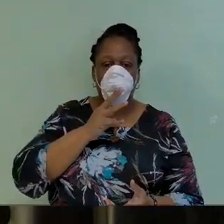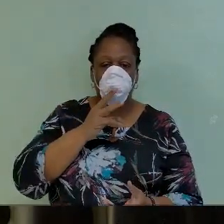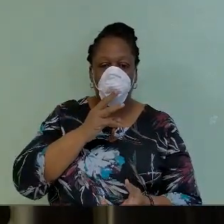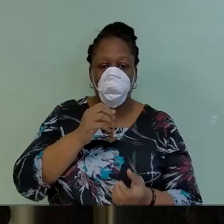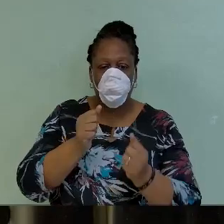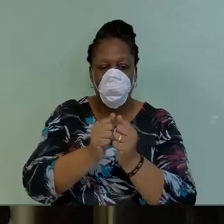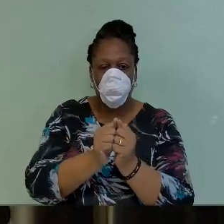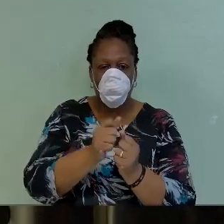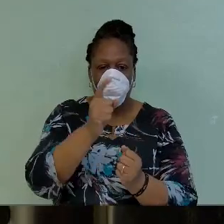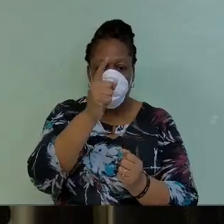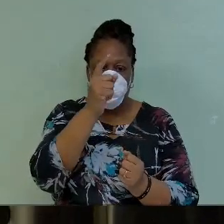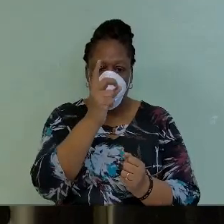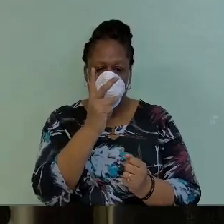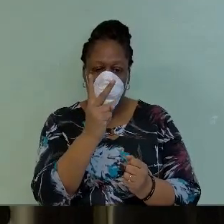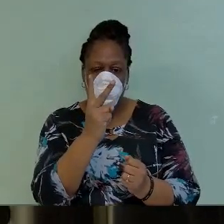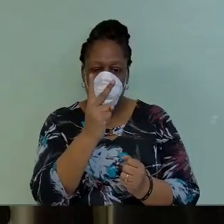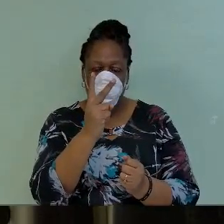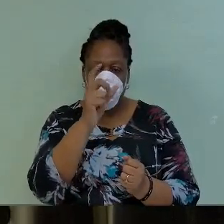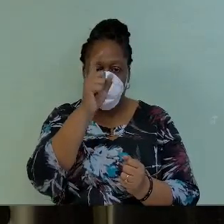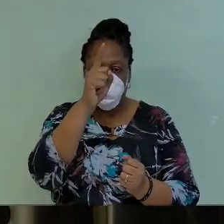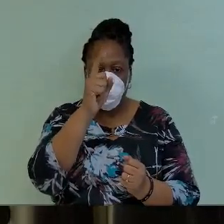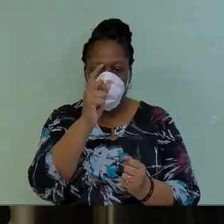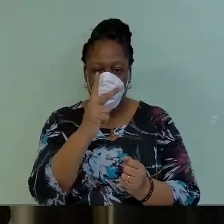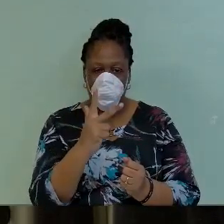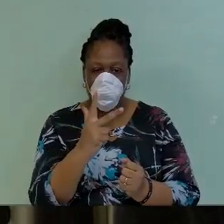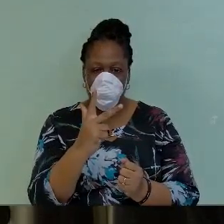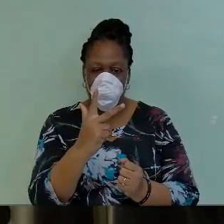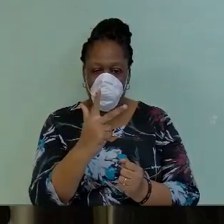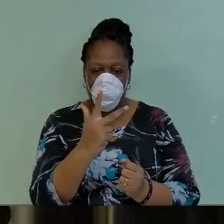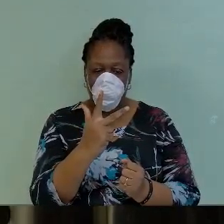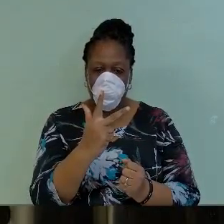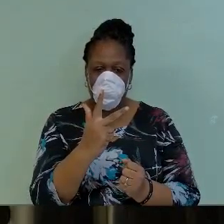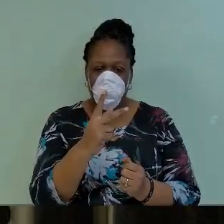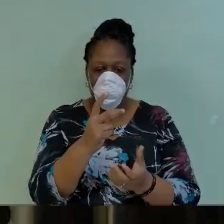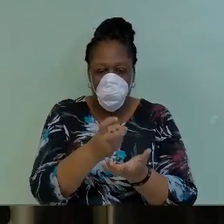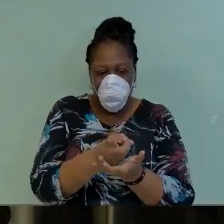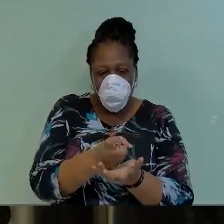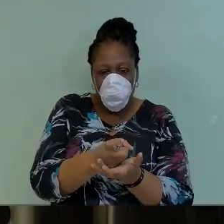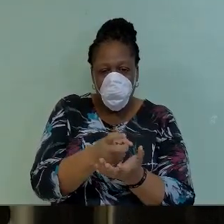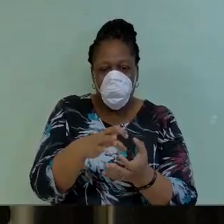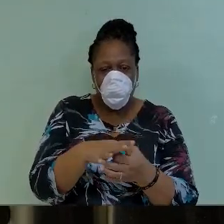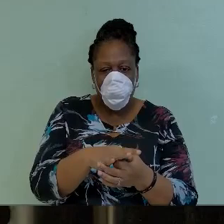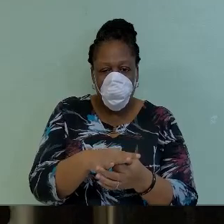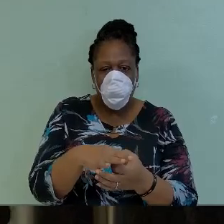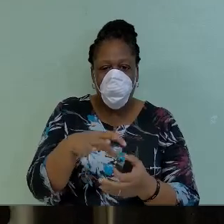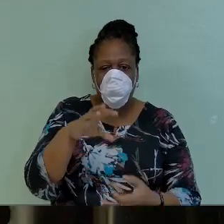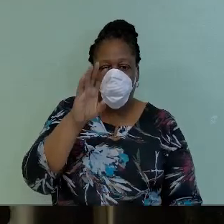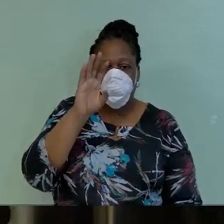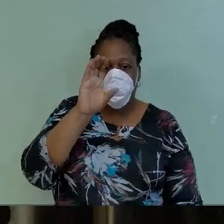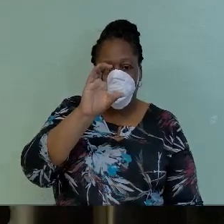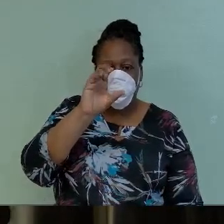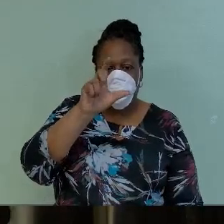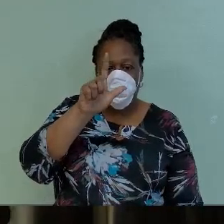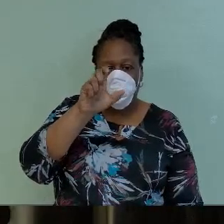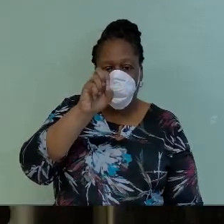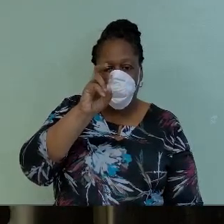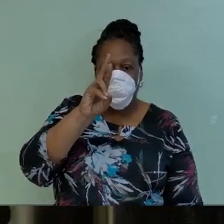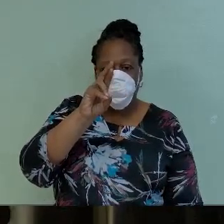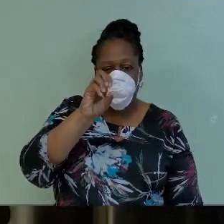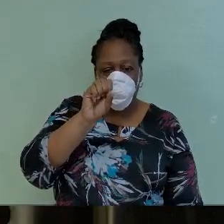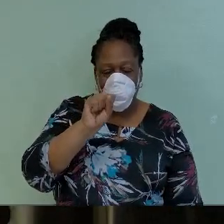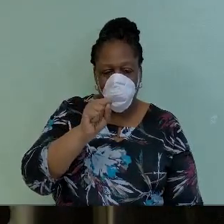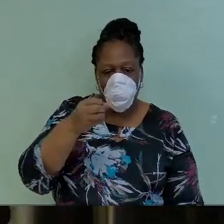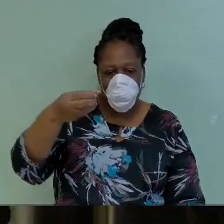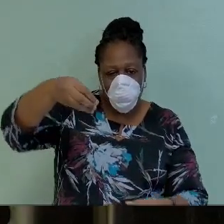to sanitize safely. Less stress on your